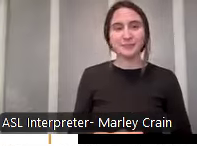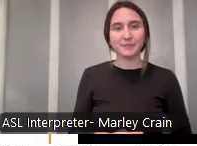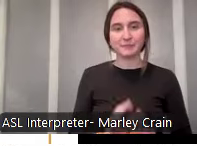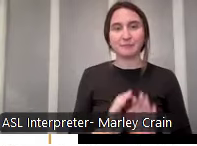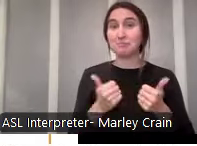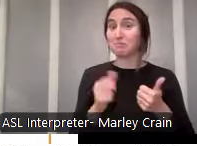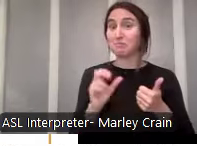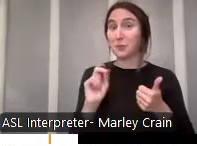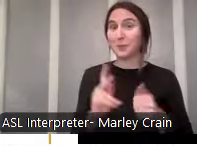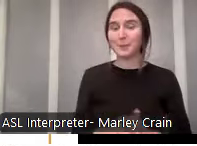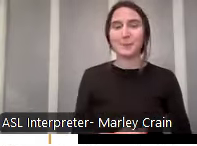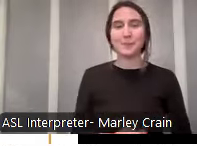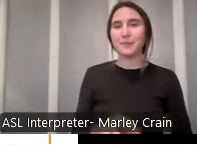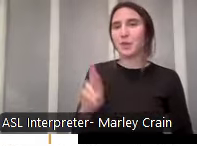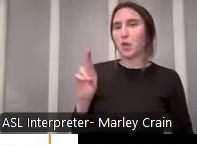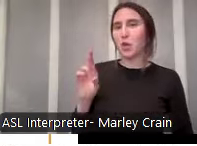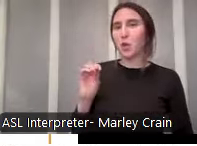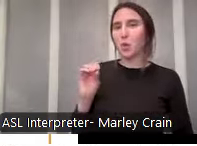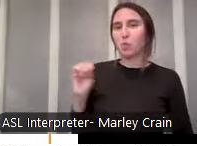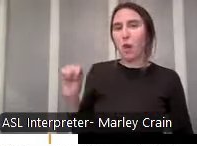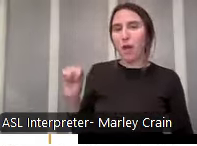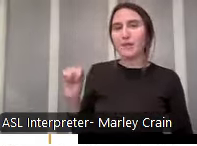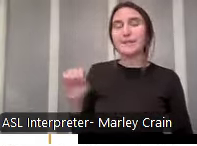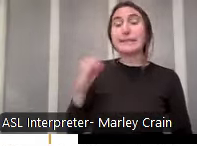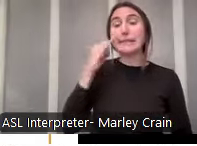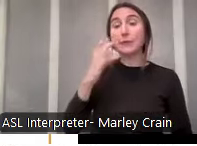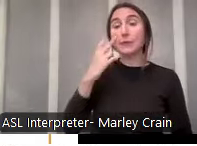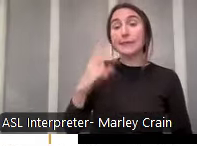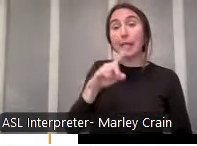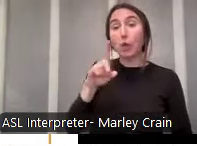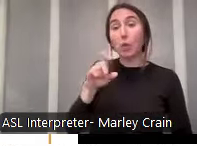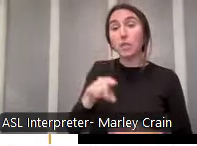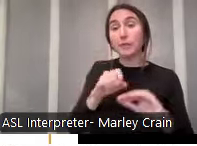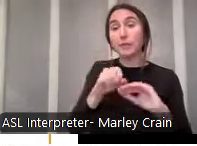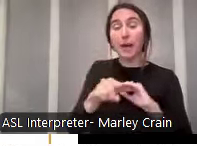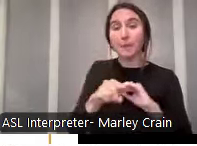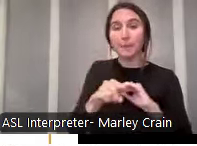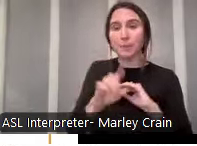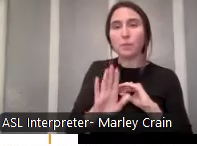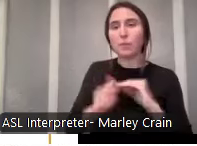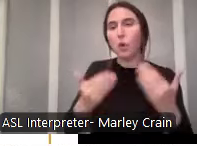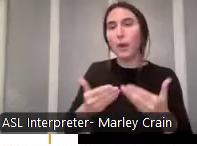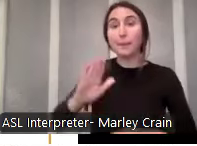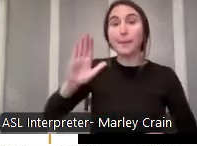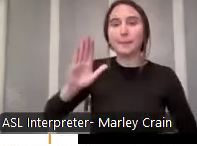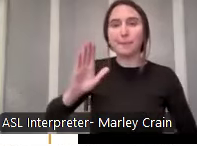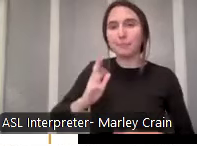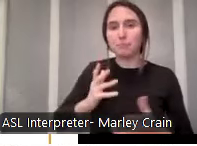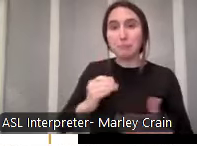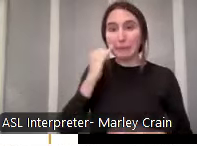Okay. Ross, just speak up if you need me to answer anything that I missed, but otherwise I'll keep going.